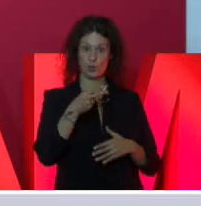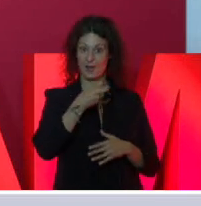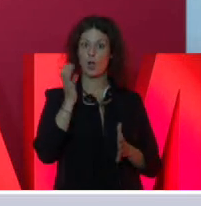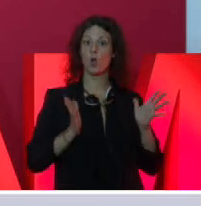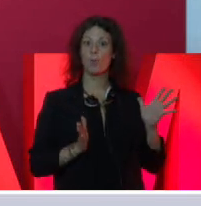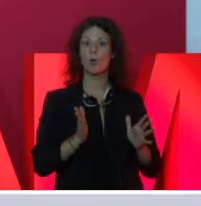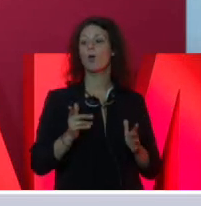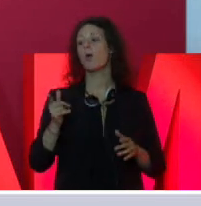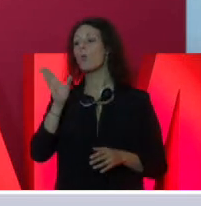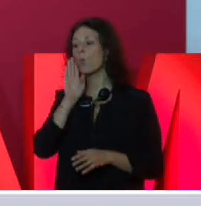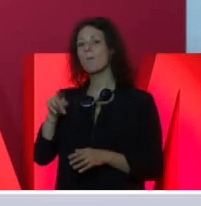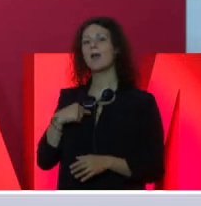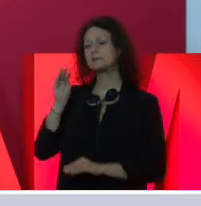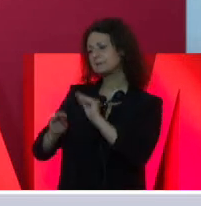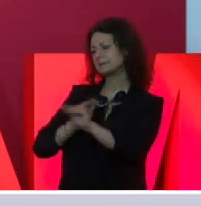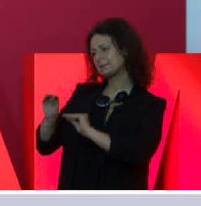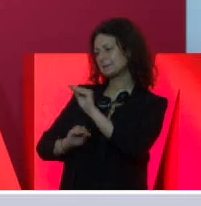It hasn't a flaw that humans have.